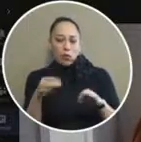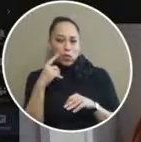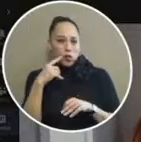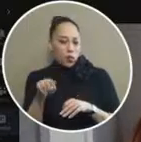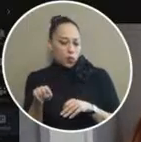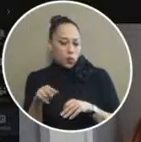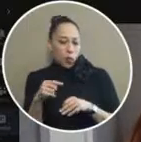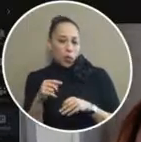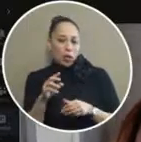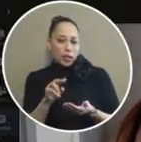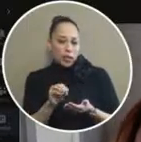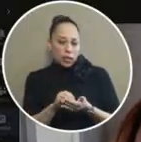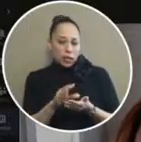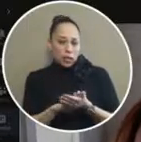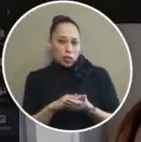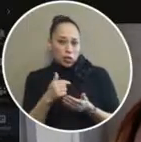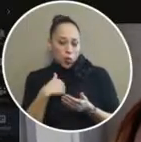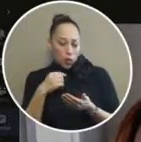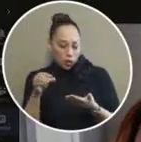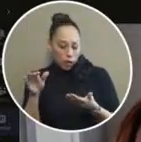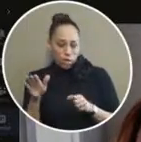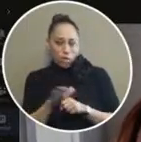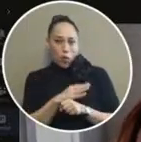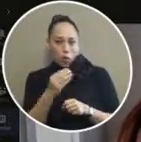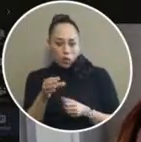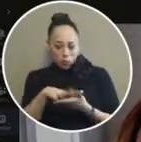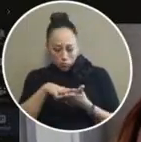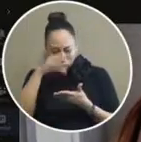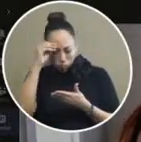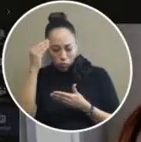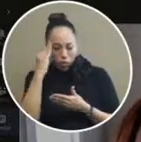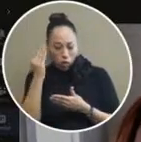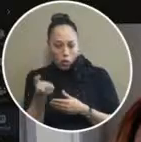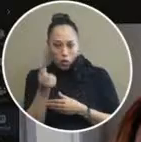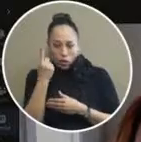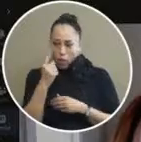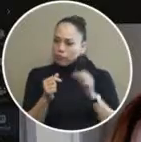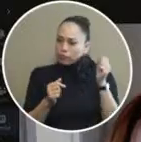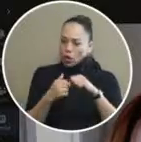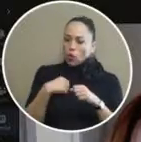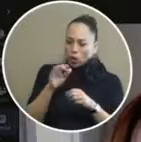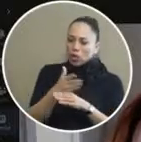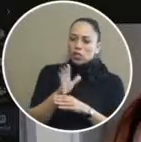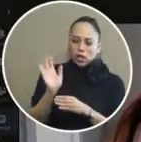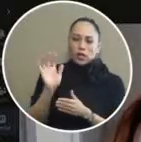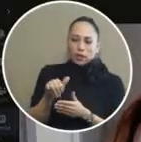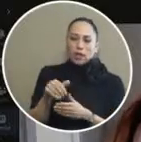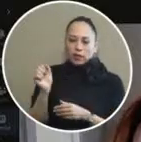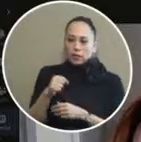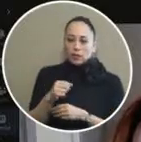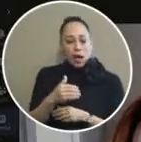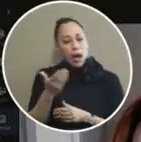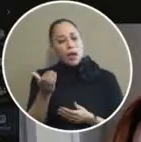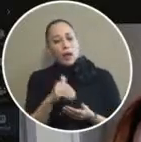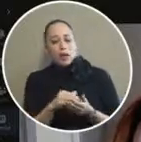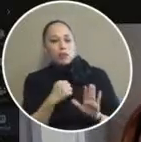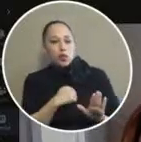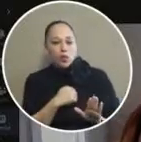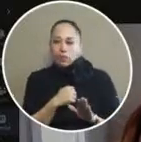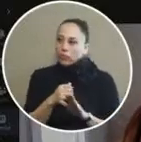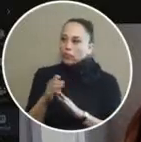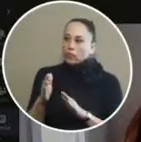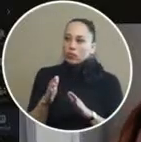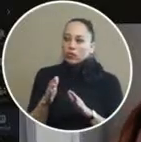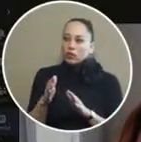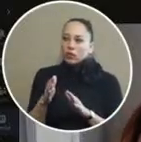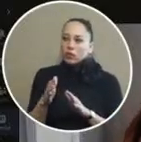so we can be fully educated in case we get those questions, I would appreciate that. Yes, ma'am, we can share that. Okay, and again, sorry, go ahead, Nicole.